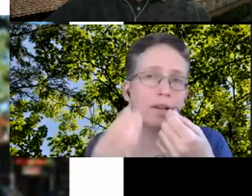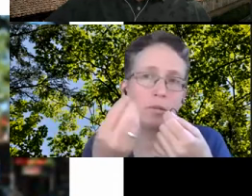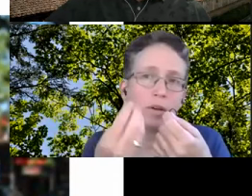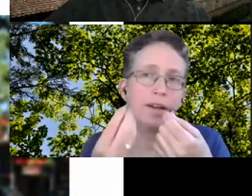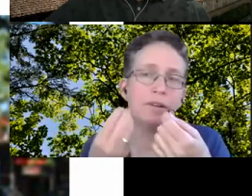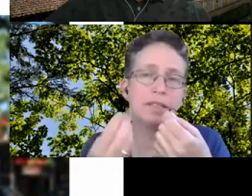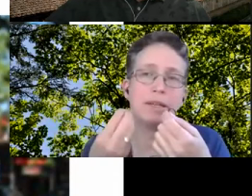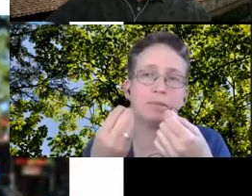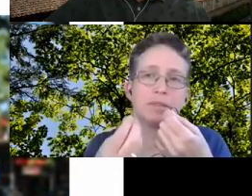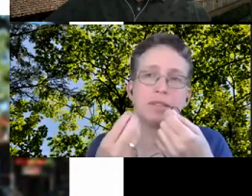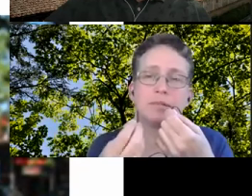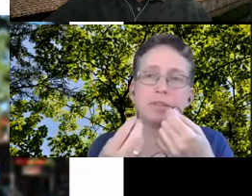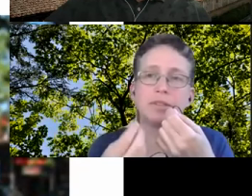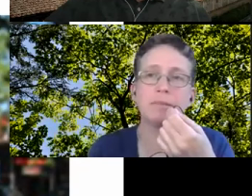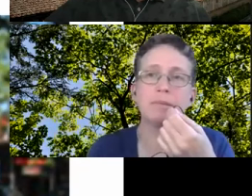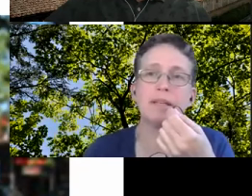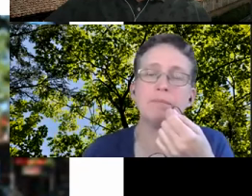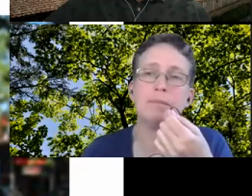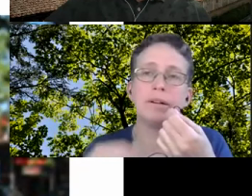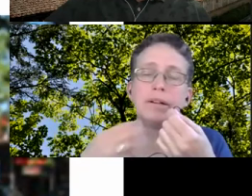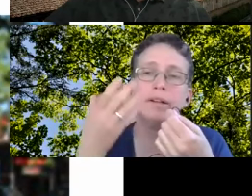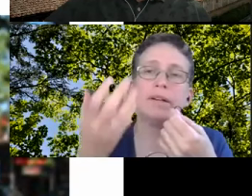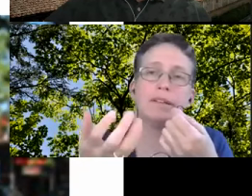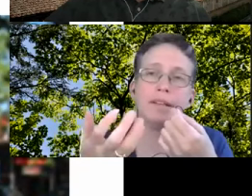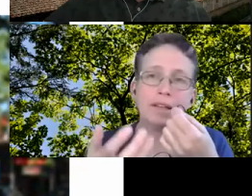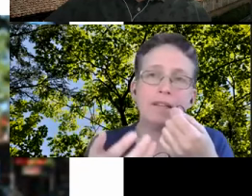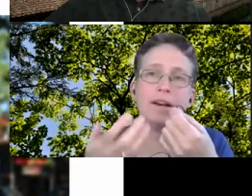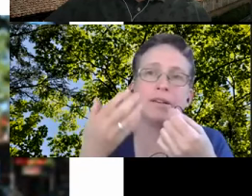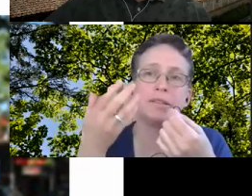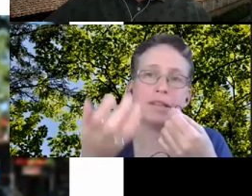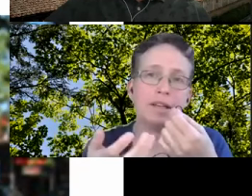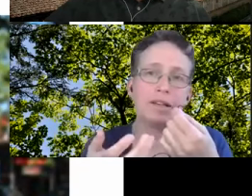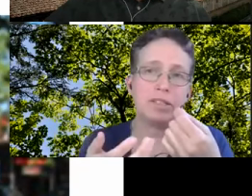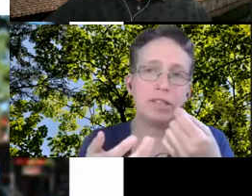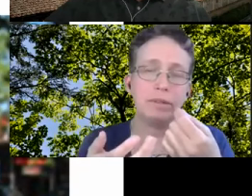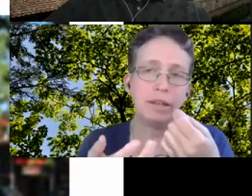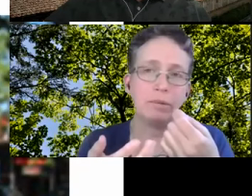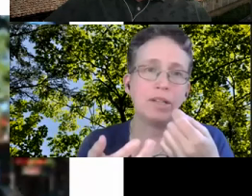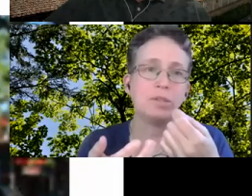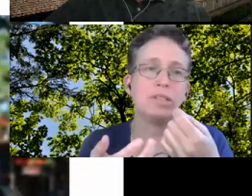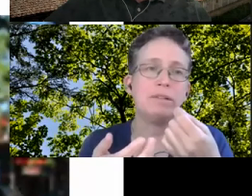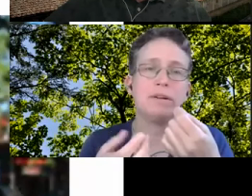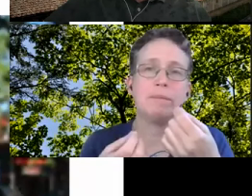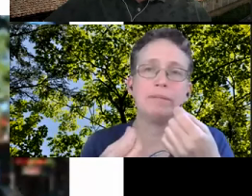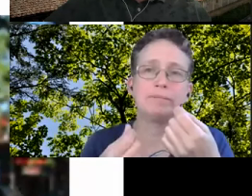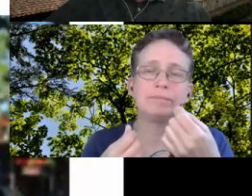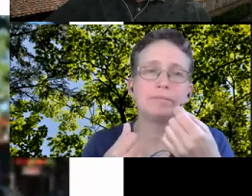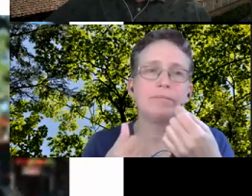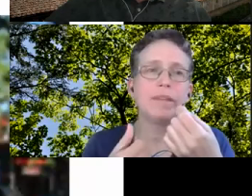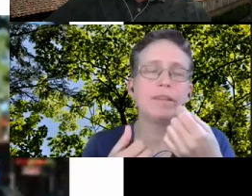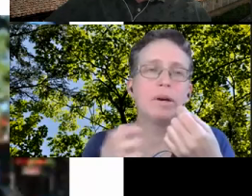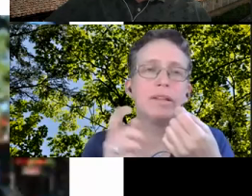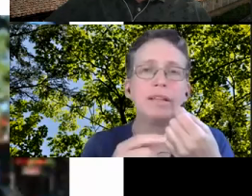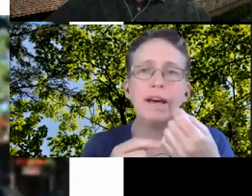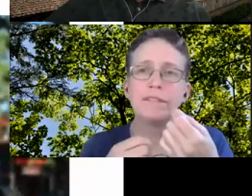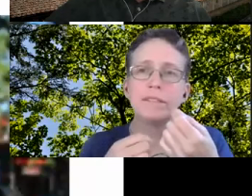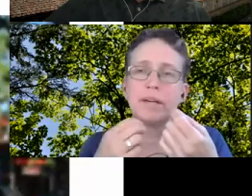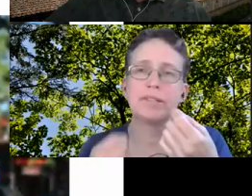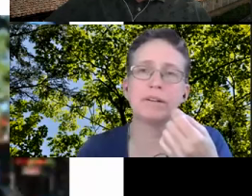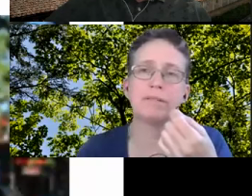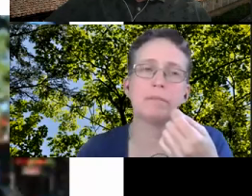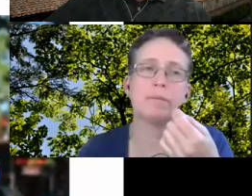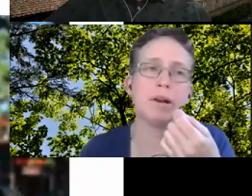What kind of green space was determined by the people that lived there, so that they could achieve what they wanted to achieve from it. The one on the left